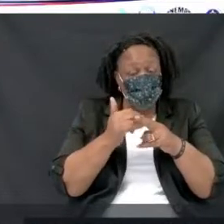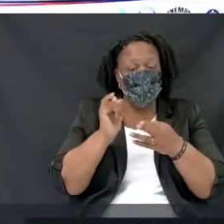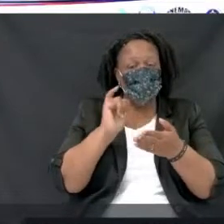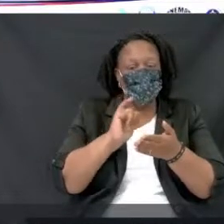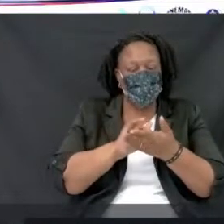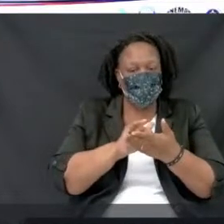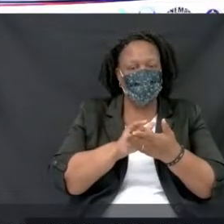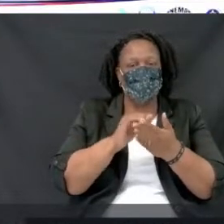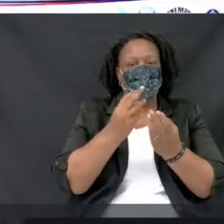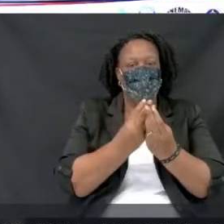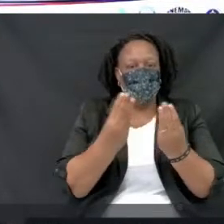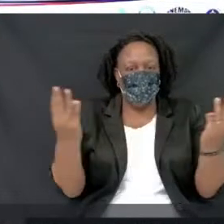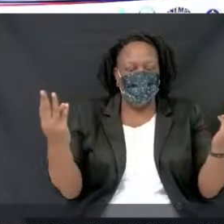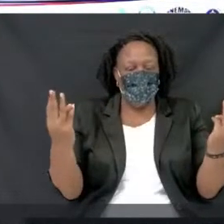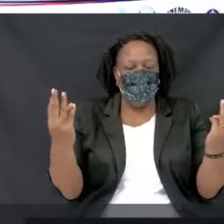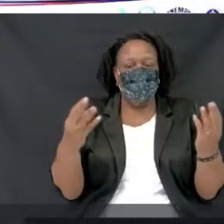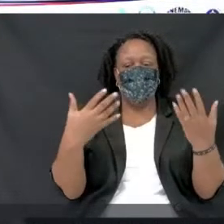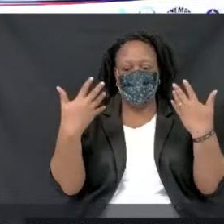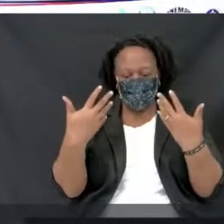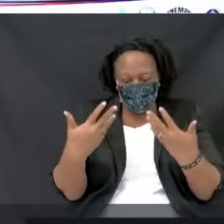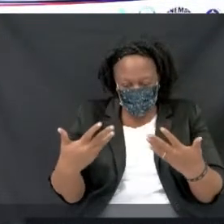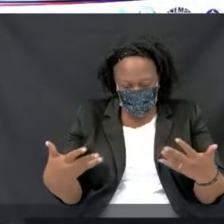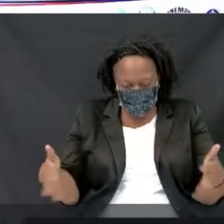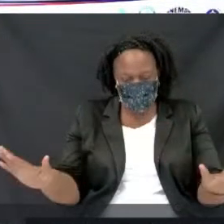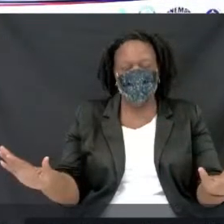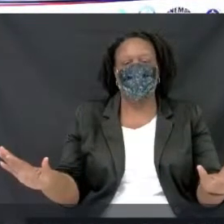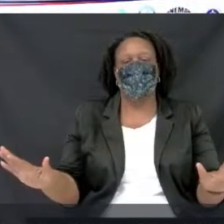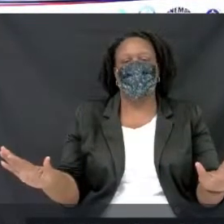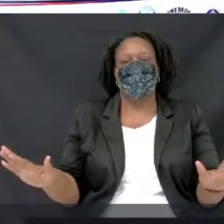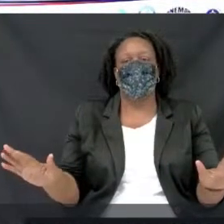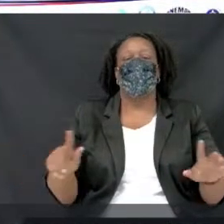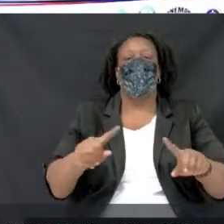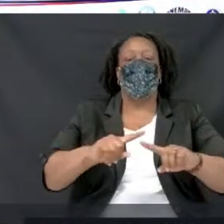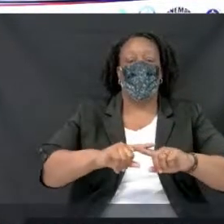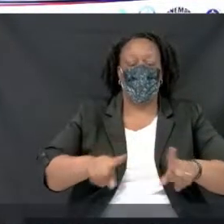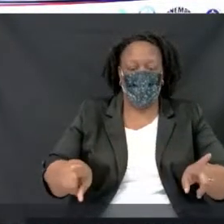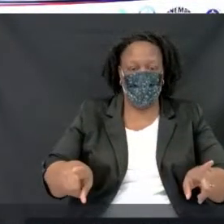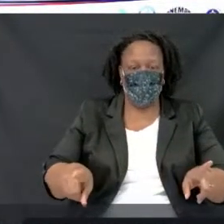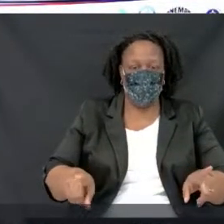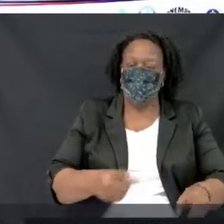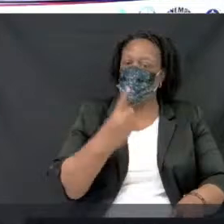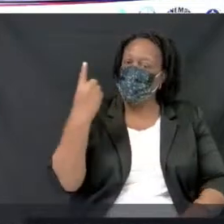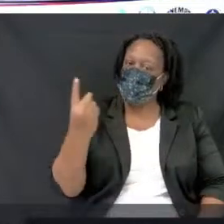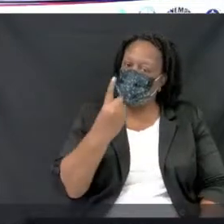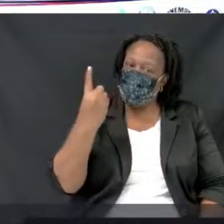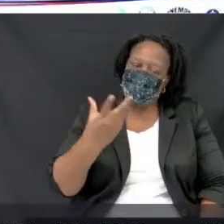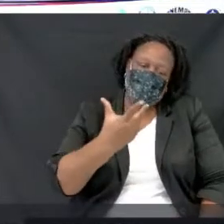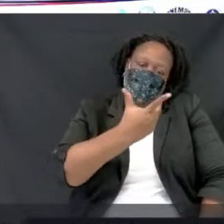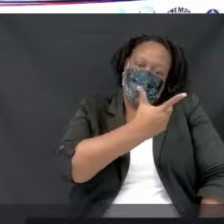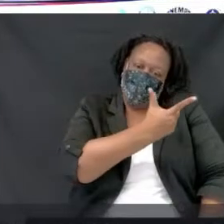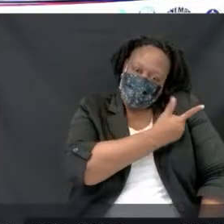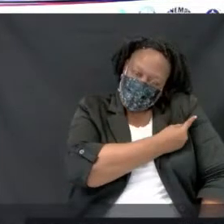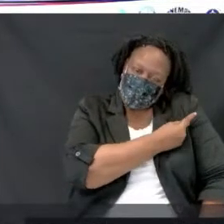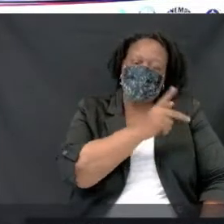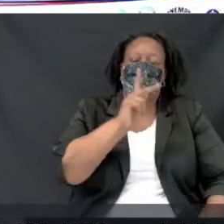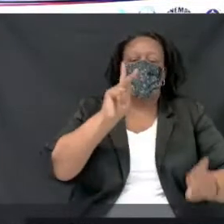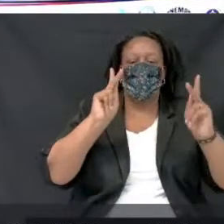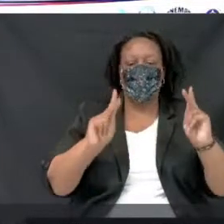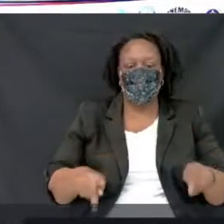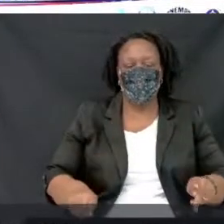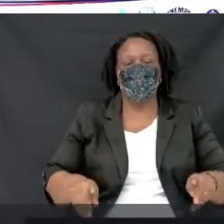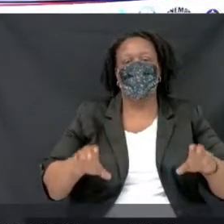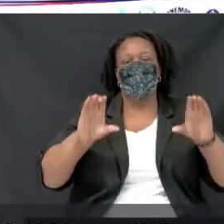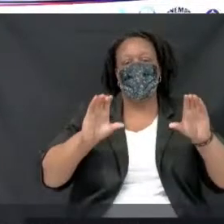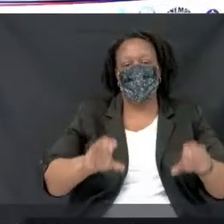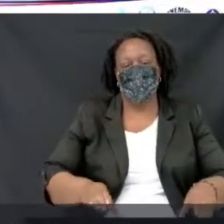some point is going to come down in the near future, and then we are going to rely on the vaccination barrier to be able to